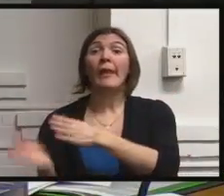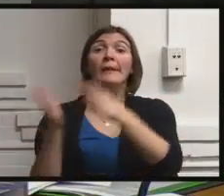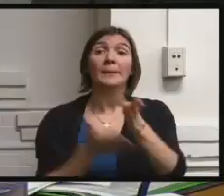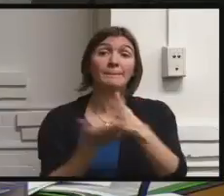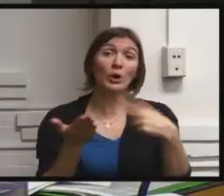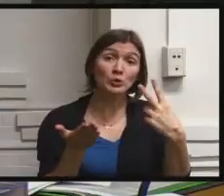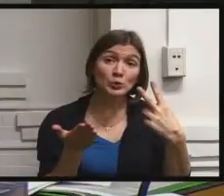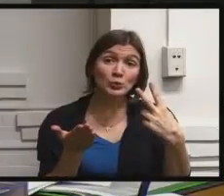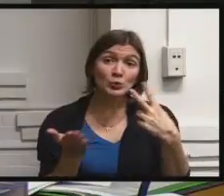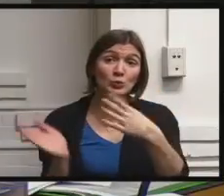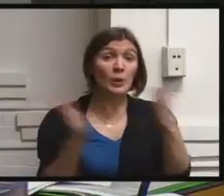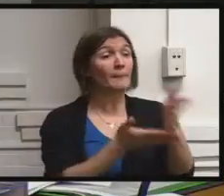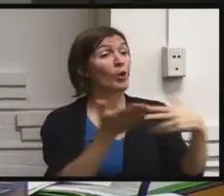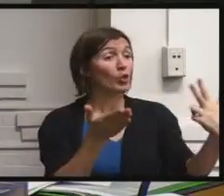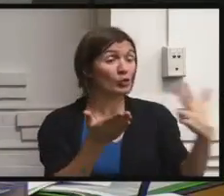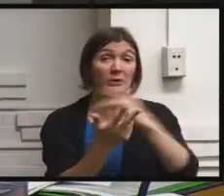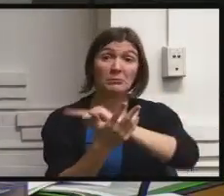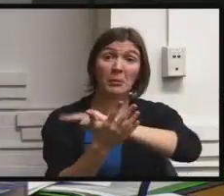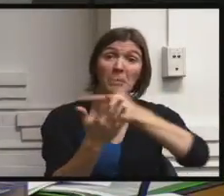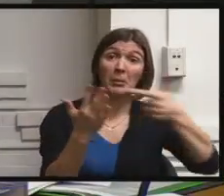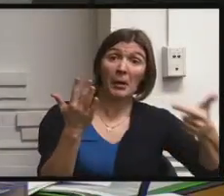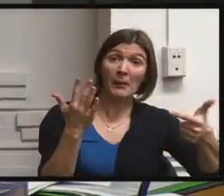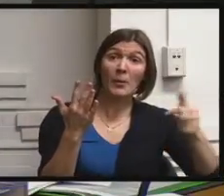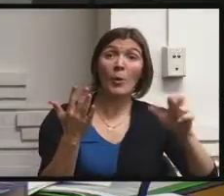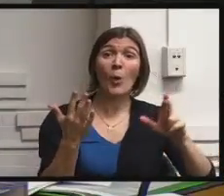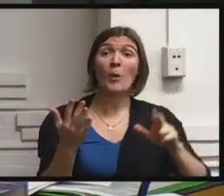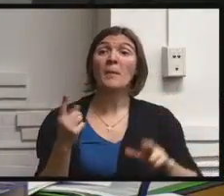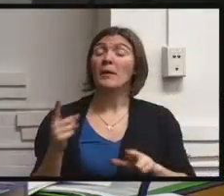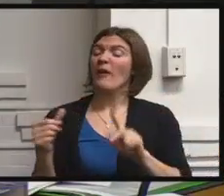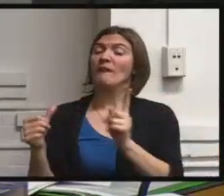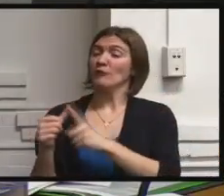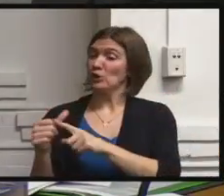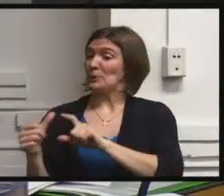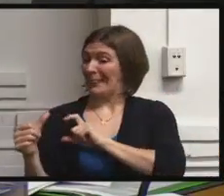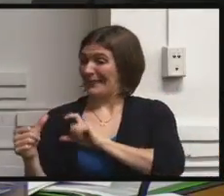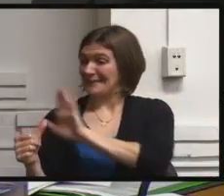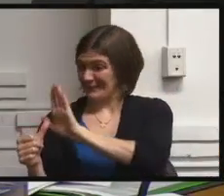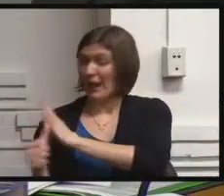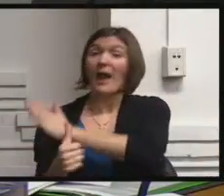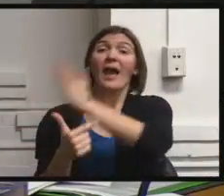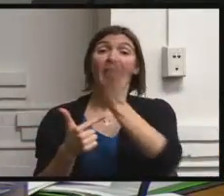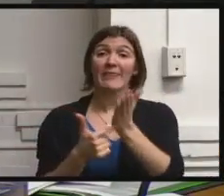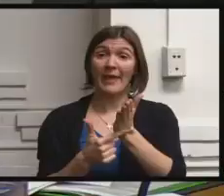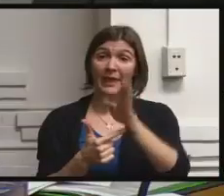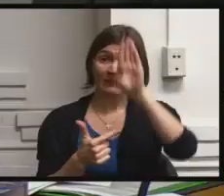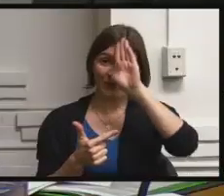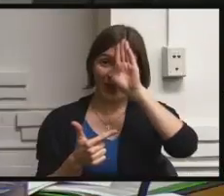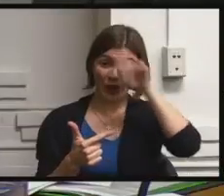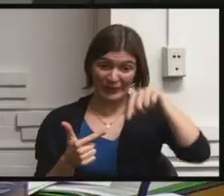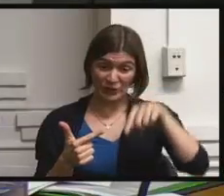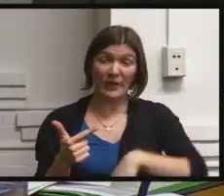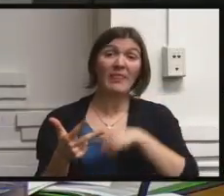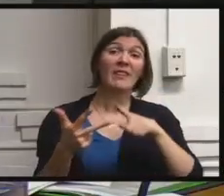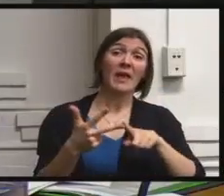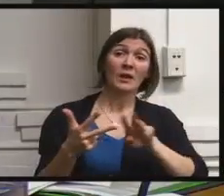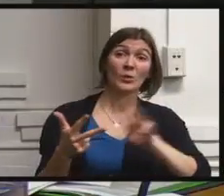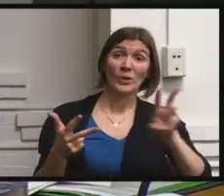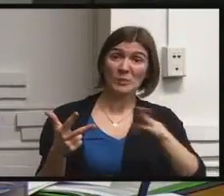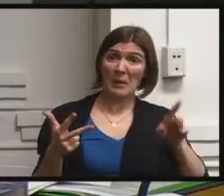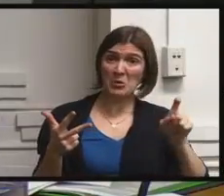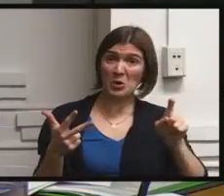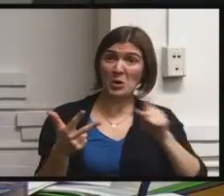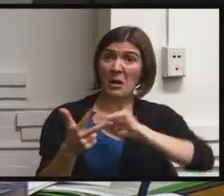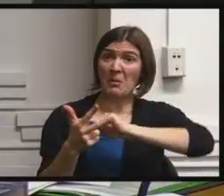Maybe we should think about doing one facility at one point, one facility at another point. And so we have noticed